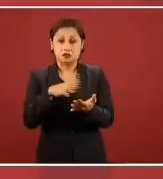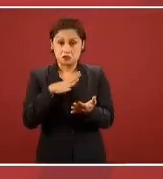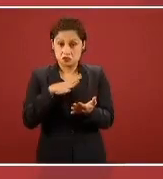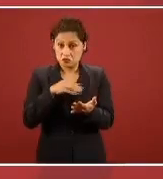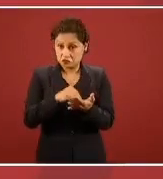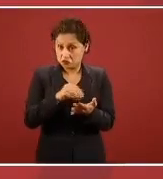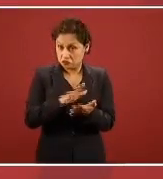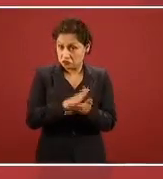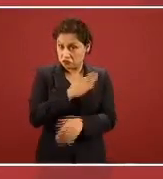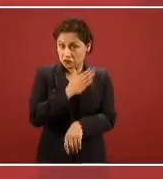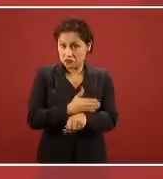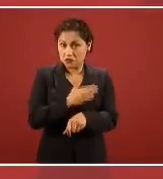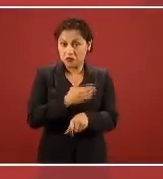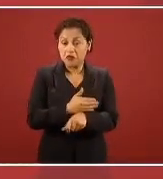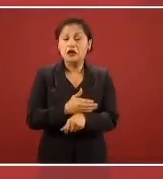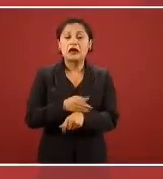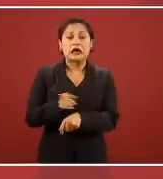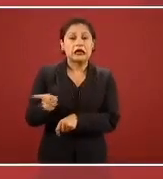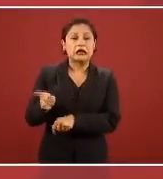la Fiscalía